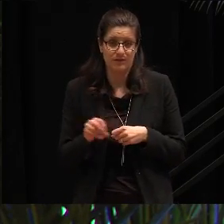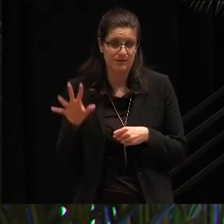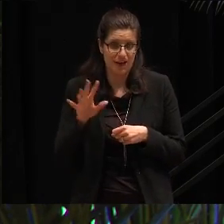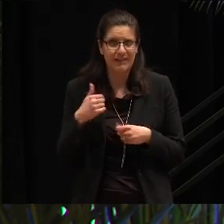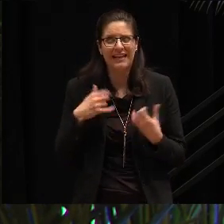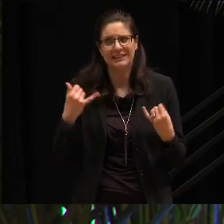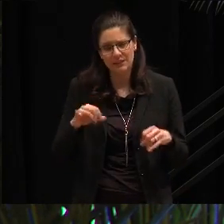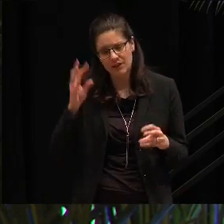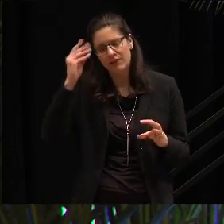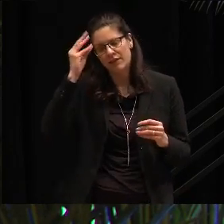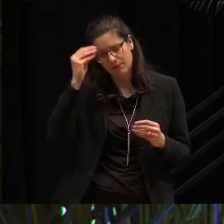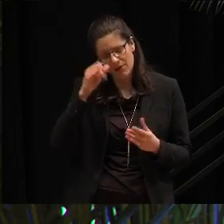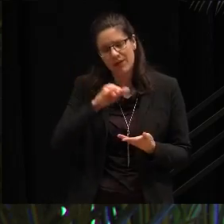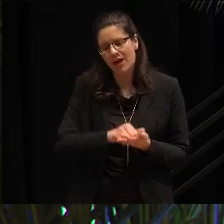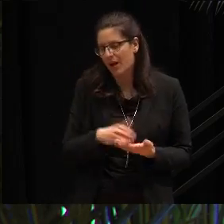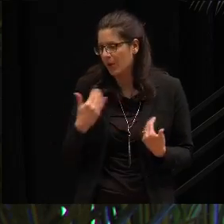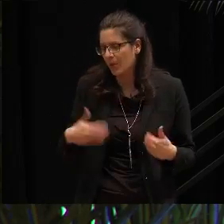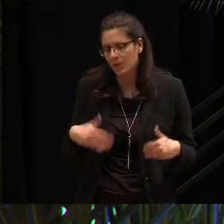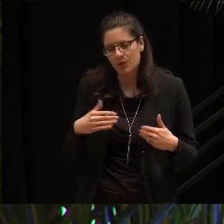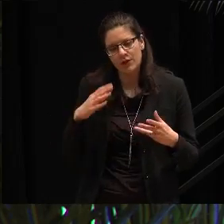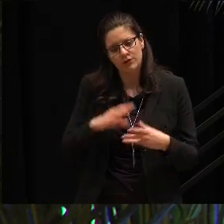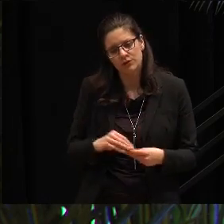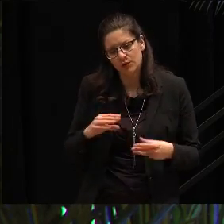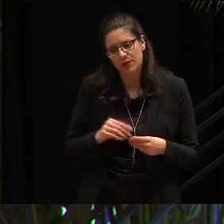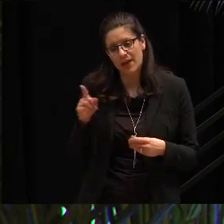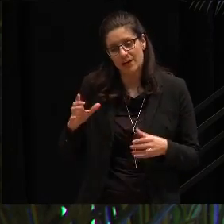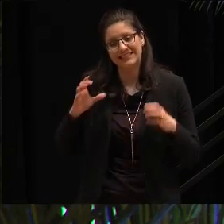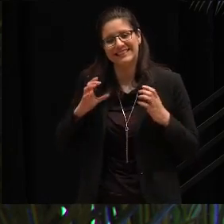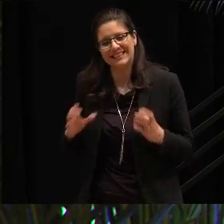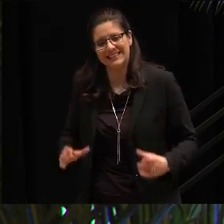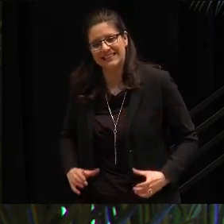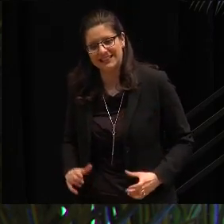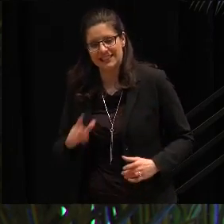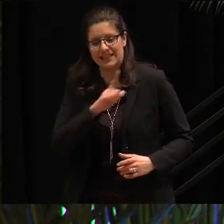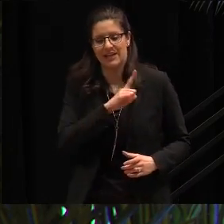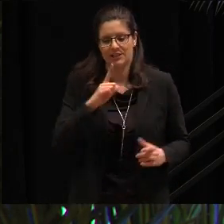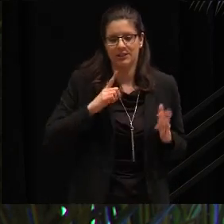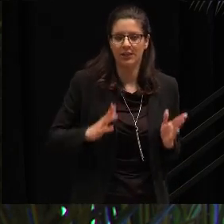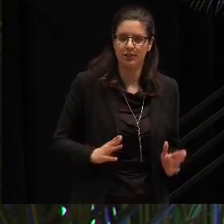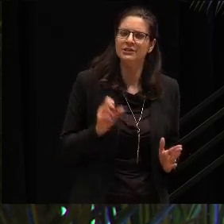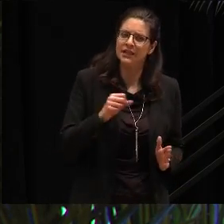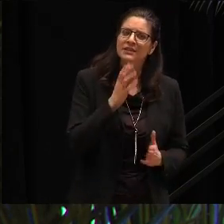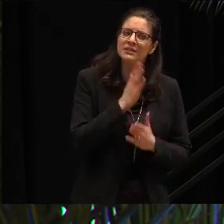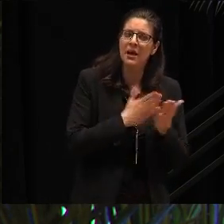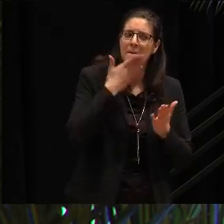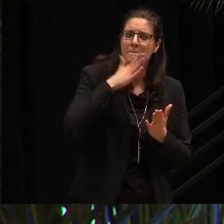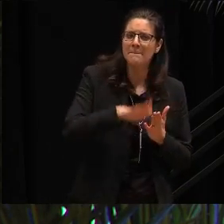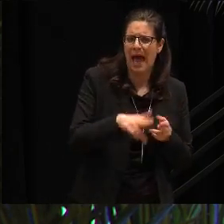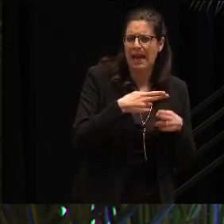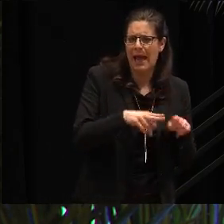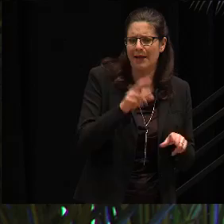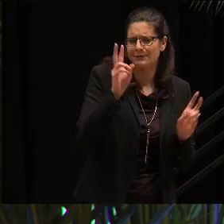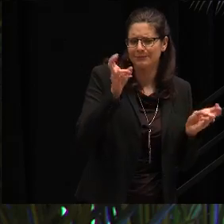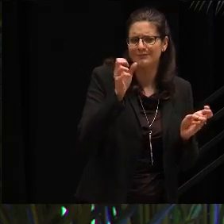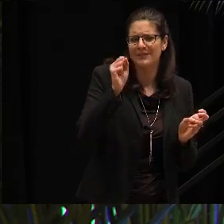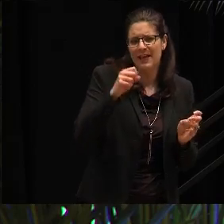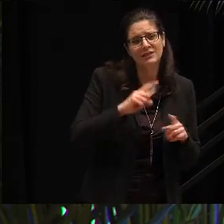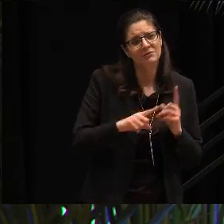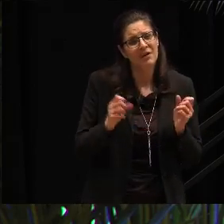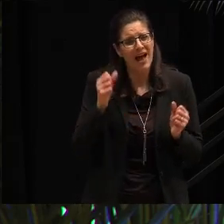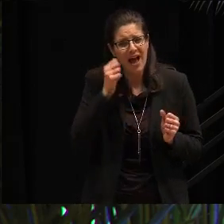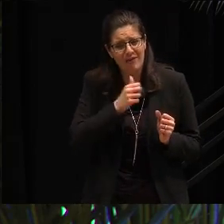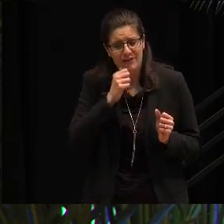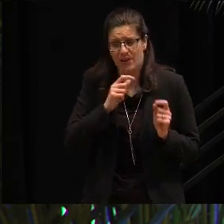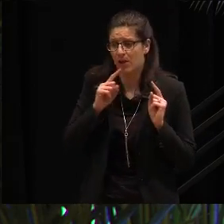think about that book because the stories of those citizen legislators, we're going to have bed eggs, but there are people who every day were getting up and going and